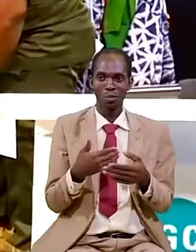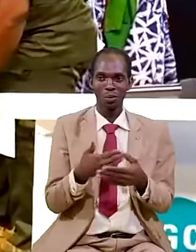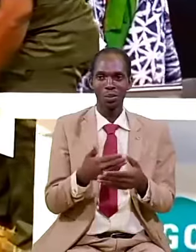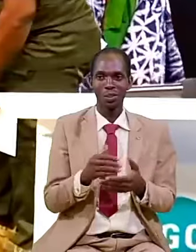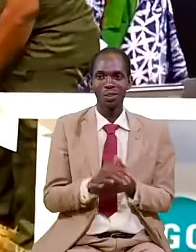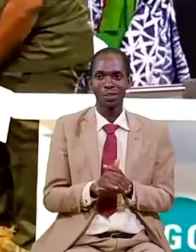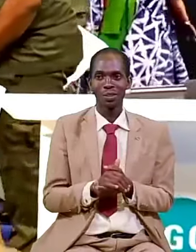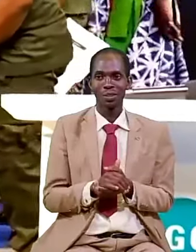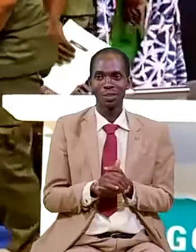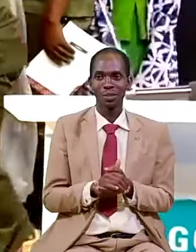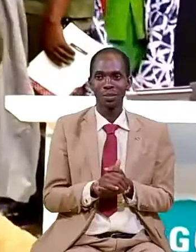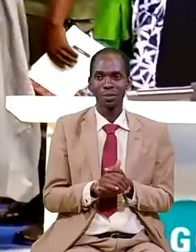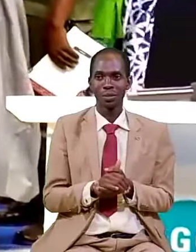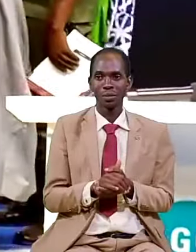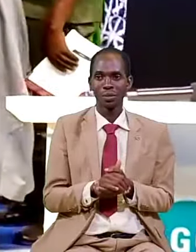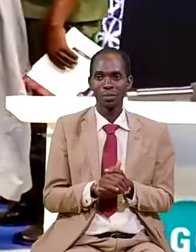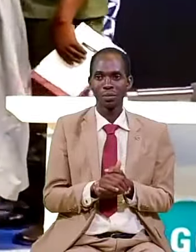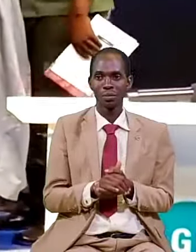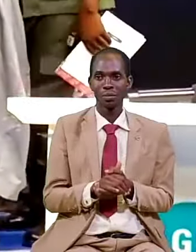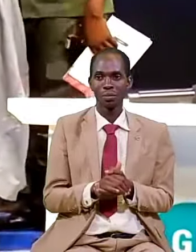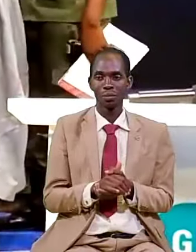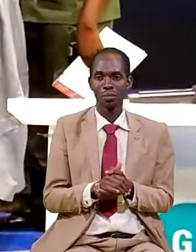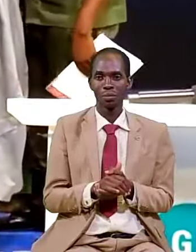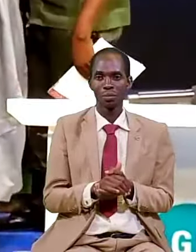Yeah. So that we unveil.